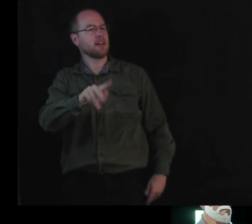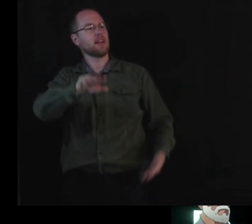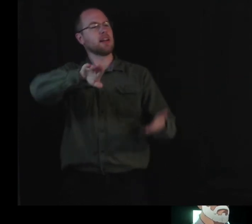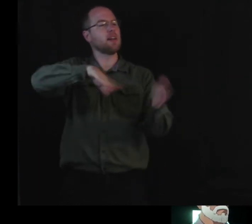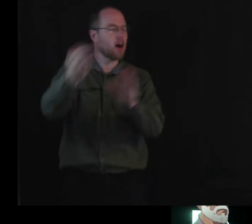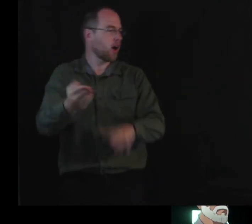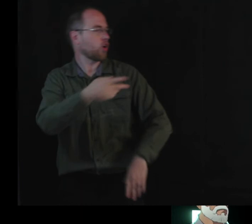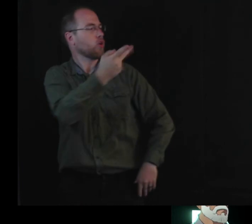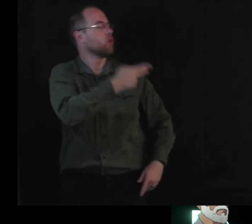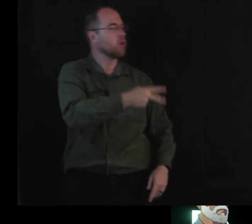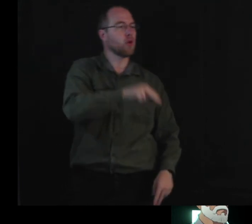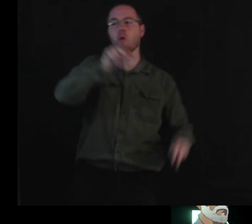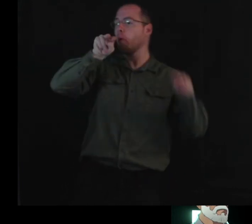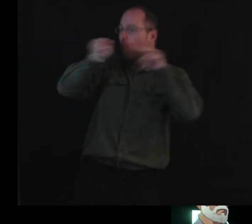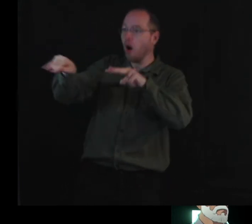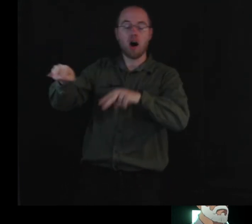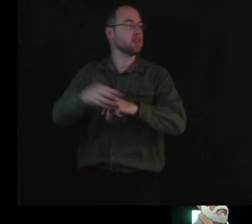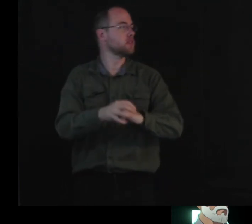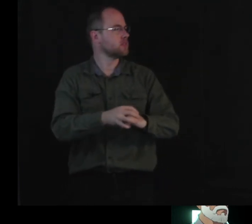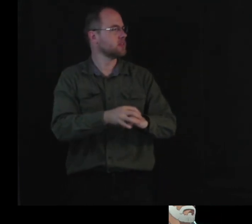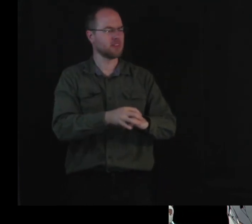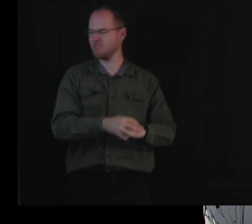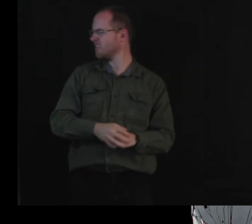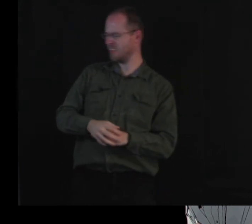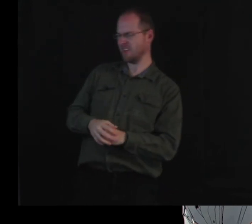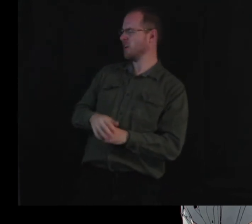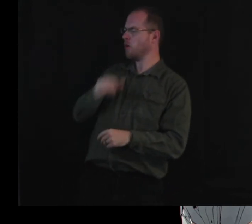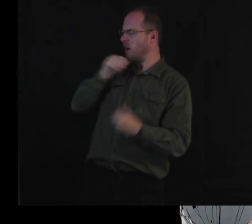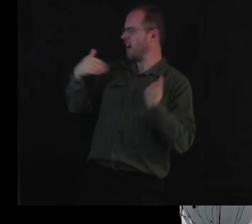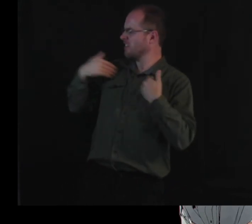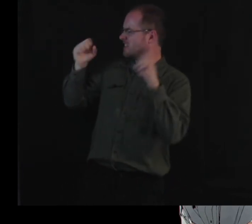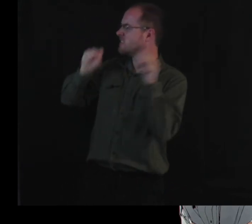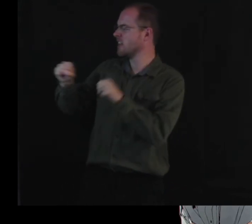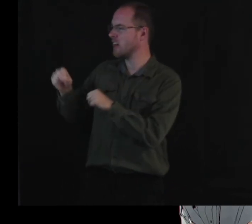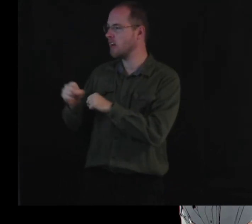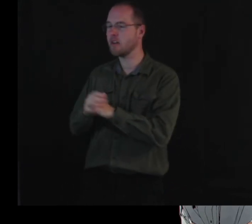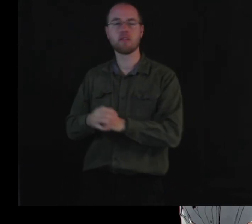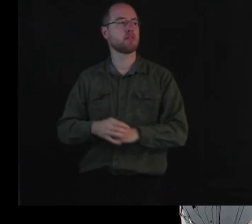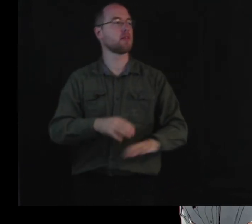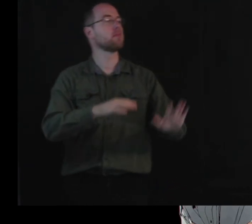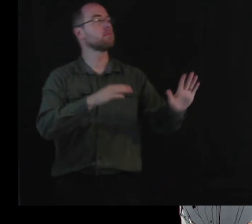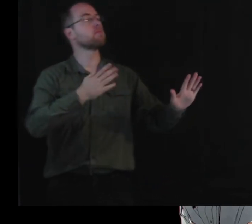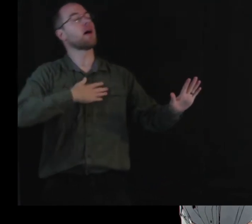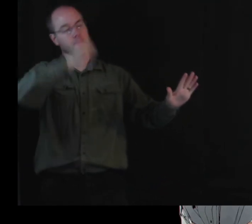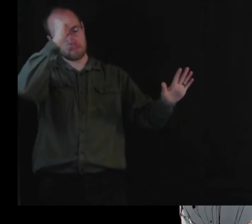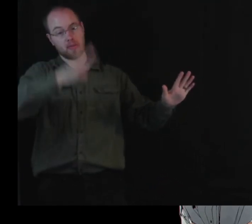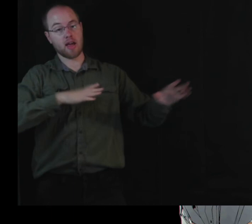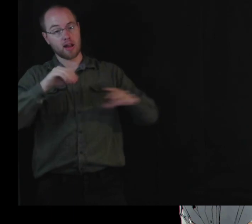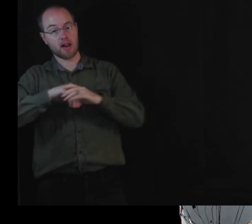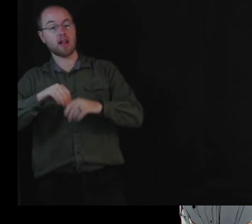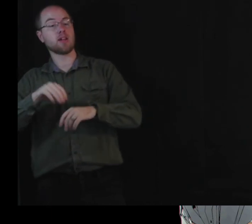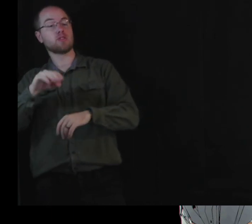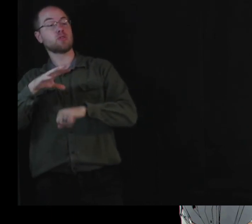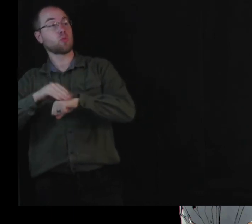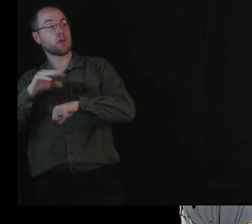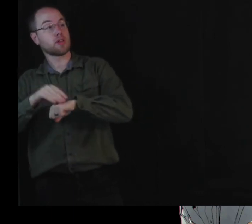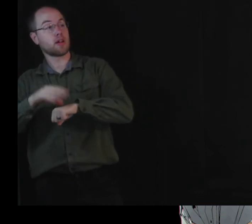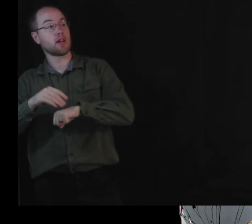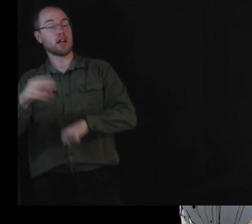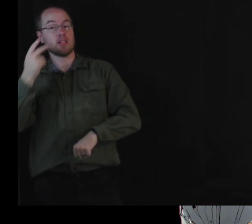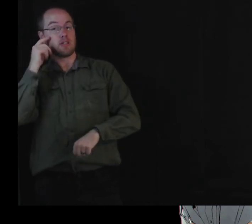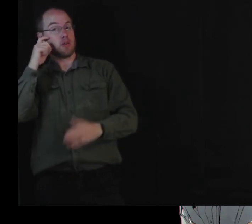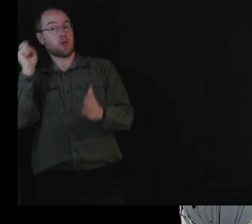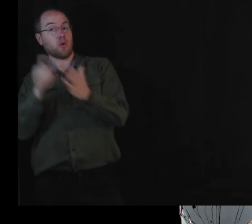cannot possibly think you stand a chance. My man in Switzerland saw Wick catch a plane back to New York.